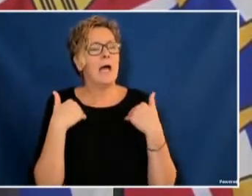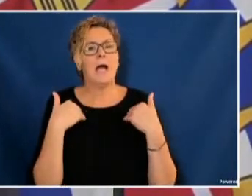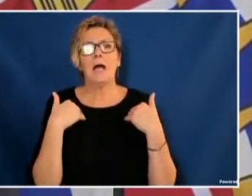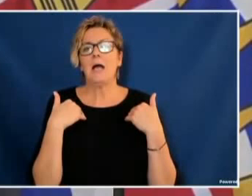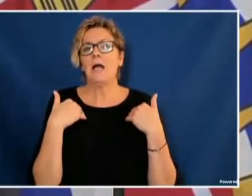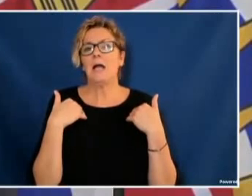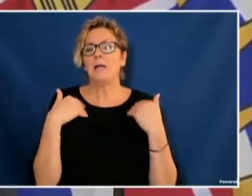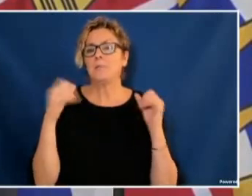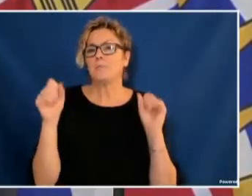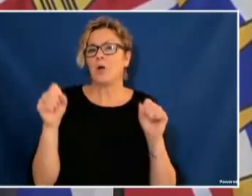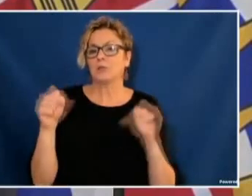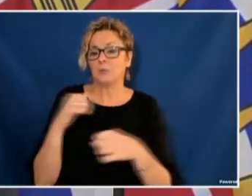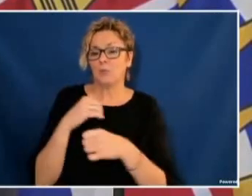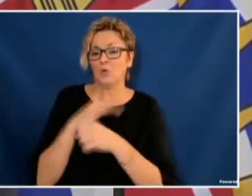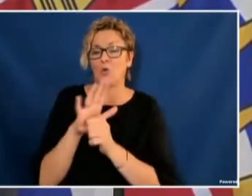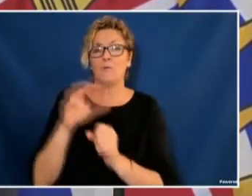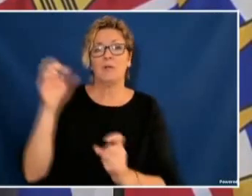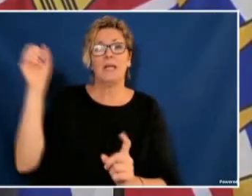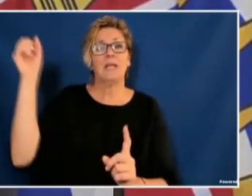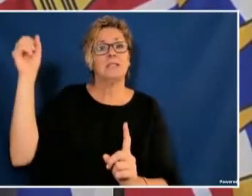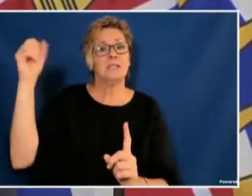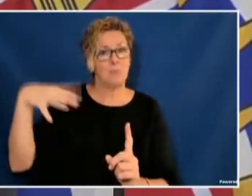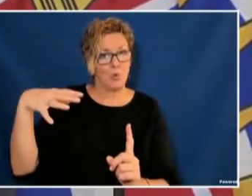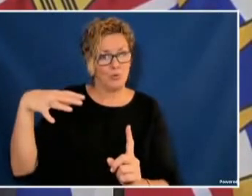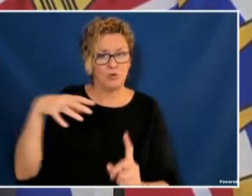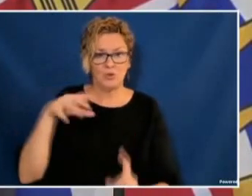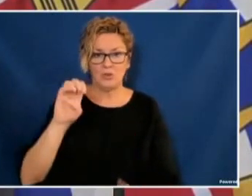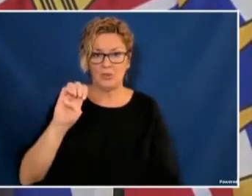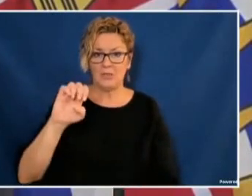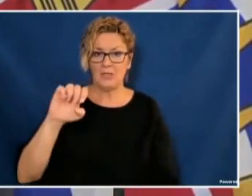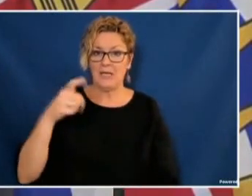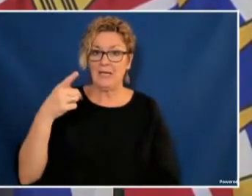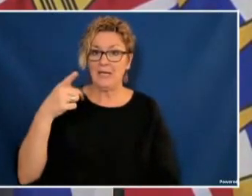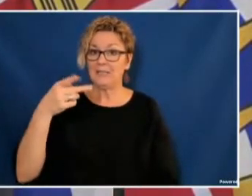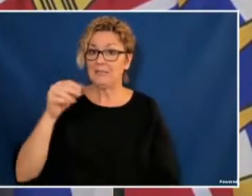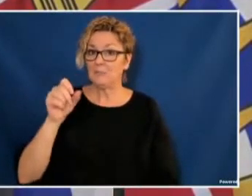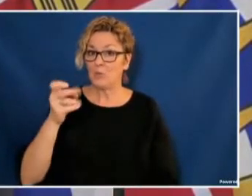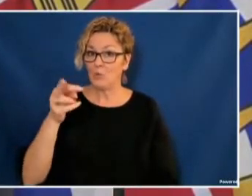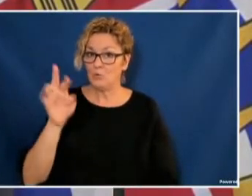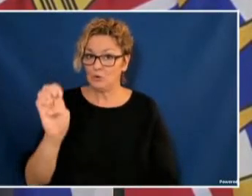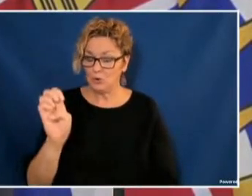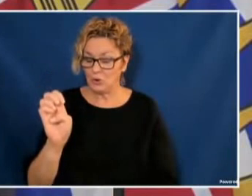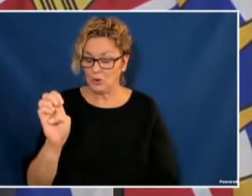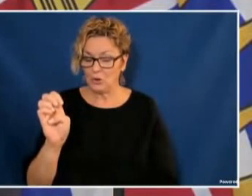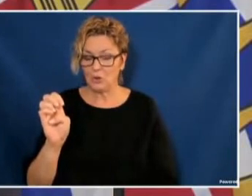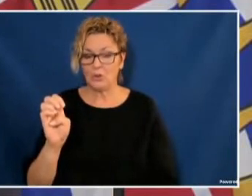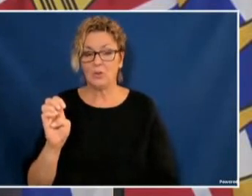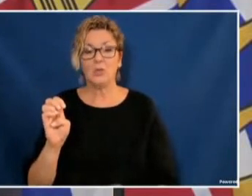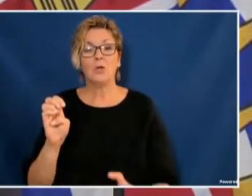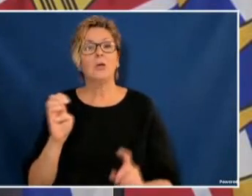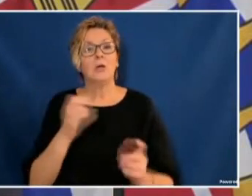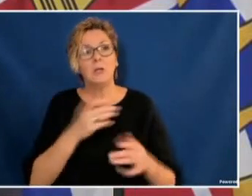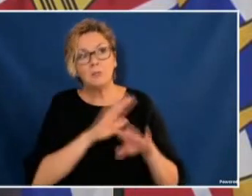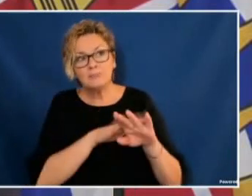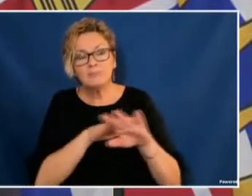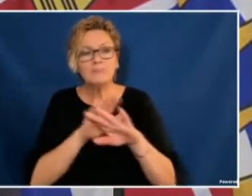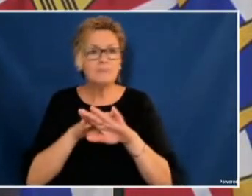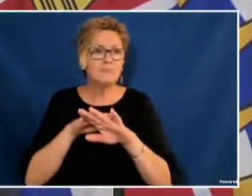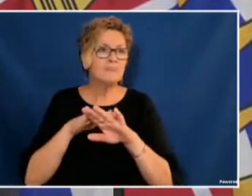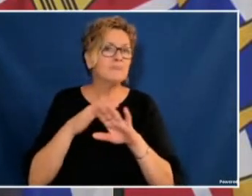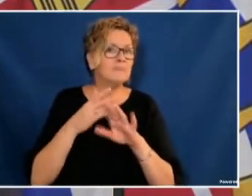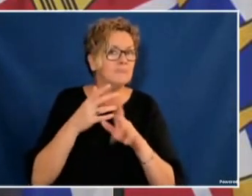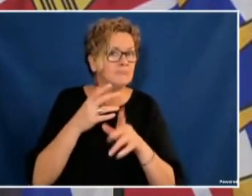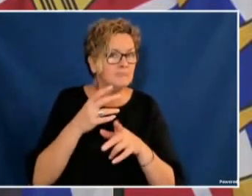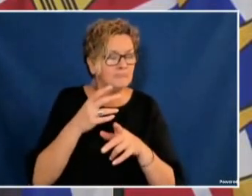part of it. It spreads much more quickly this time of year, and it can spread so rapidly in care homes that it's